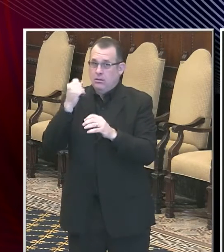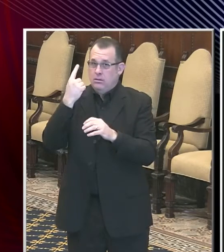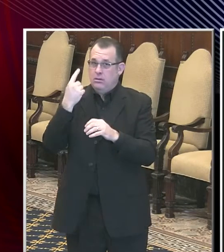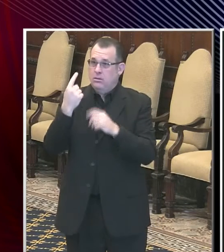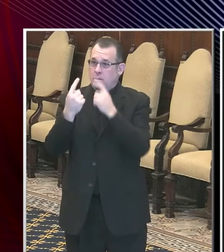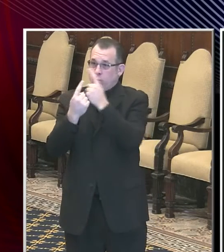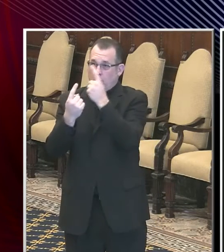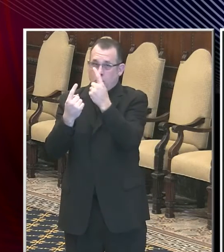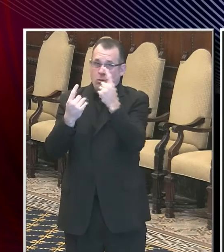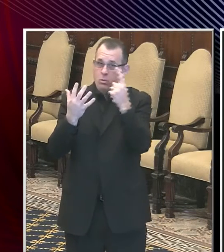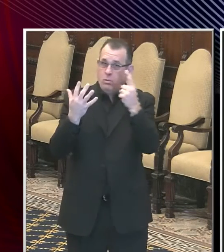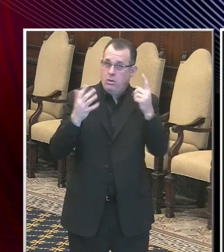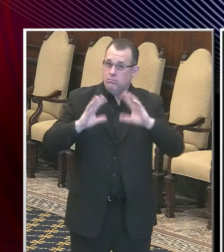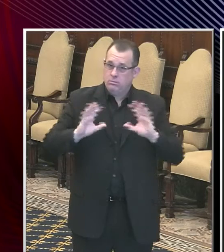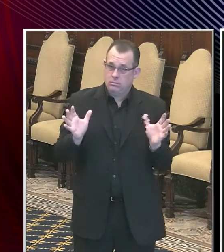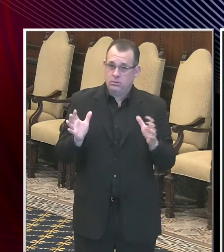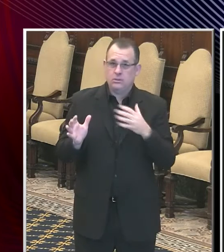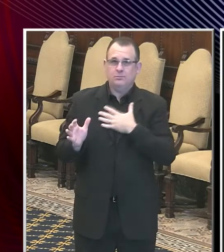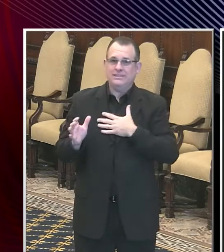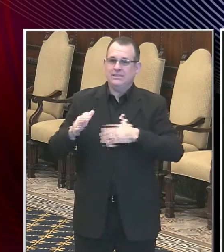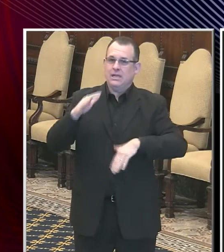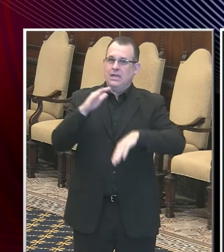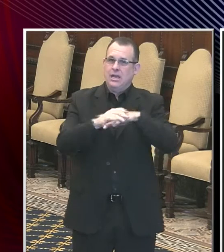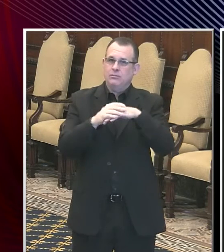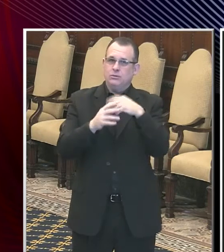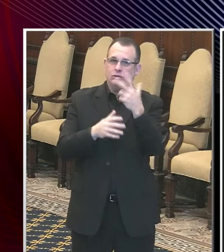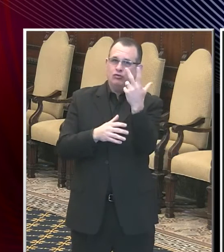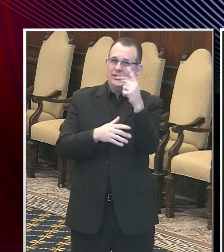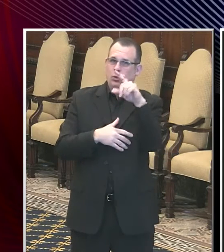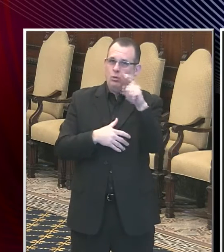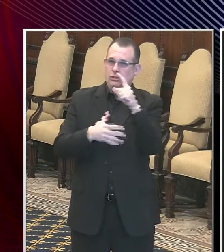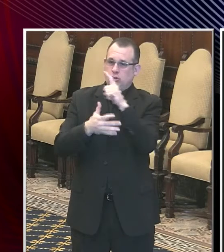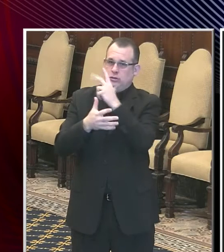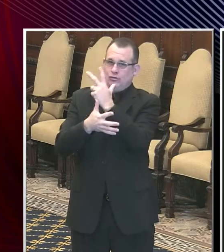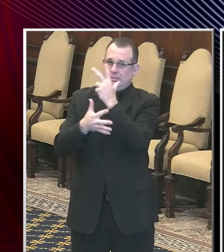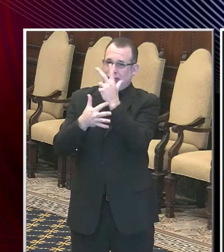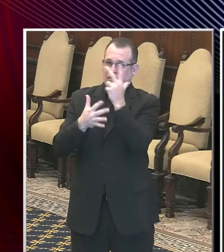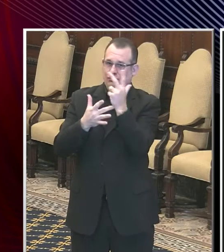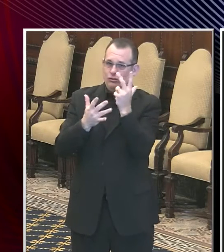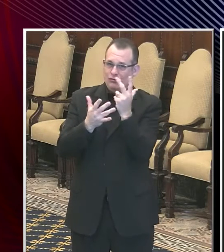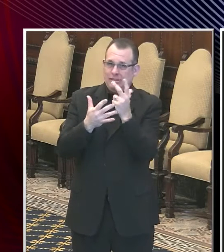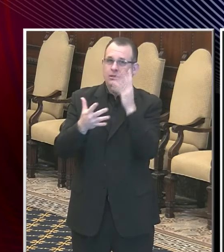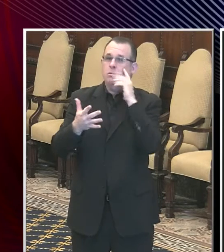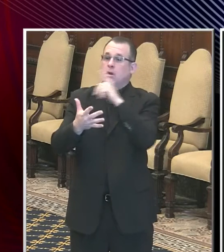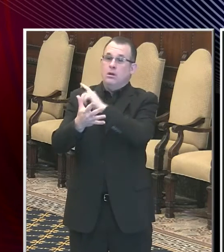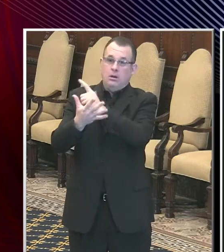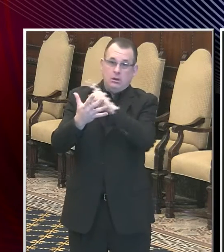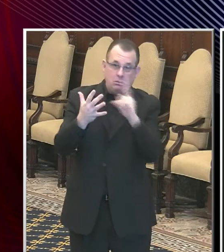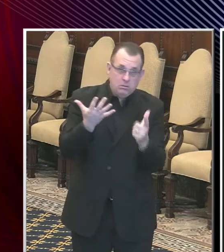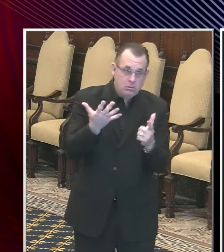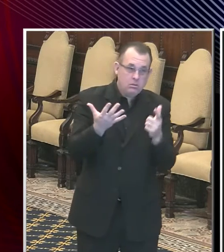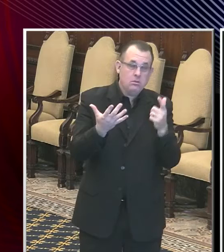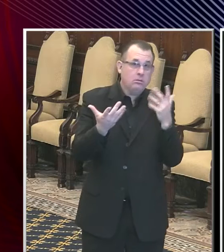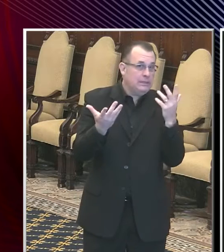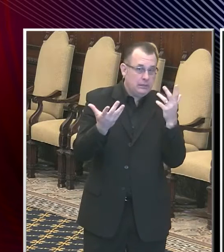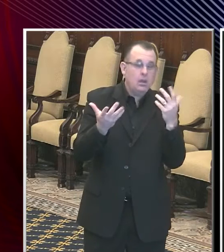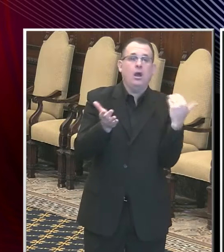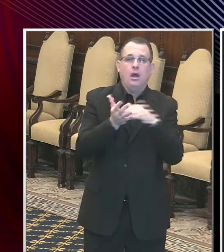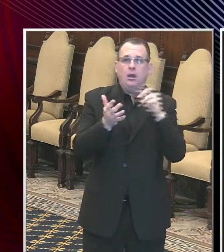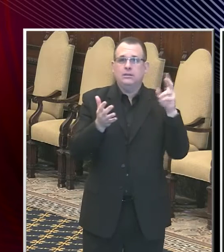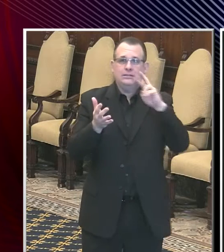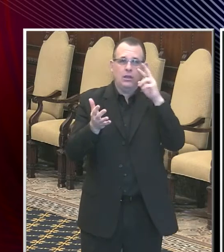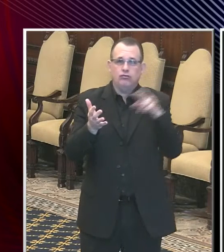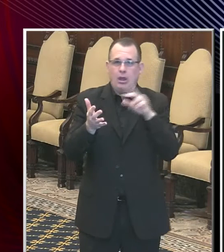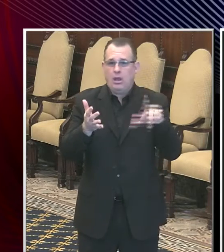We're asking you to please limit your questions to 3 or fewer, and we will definitely do a second round if time permits. For those logged in